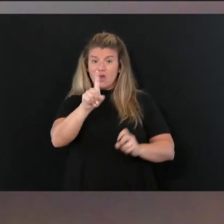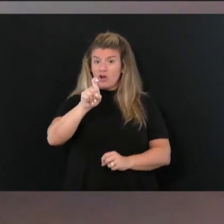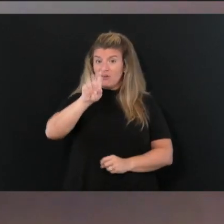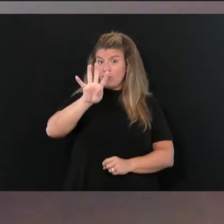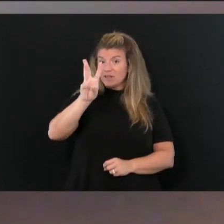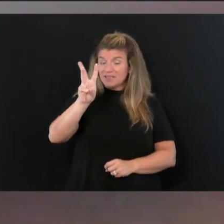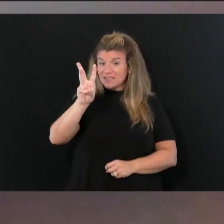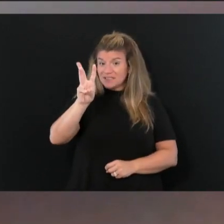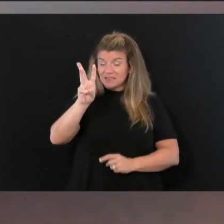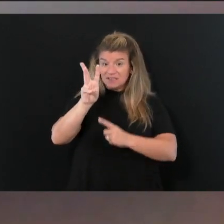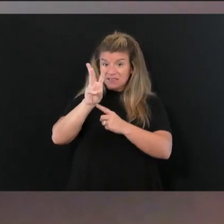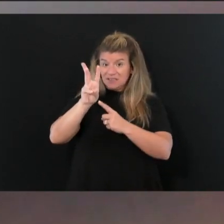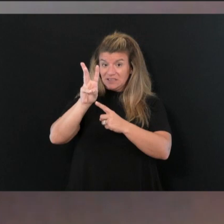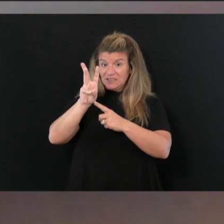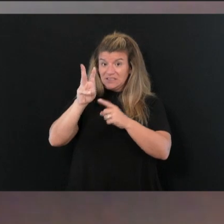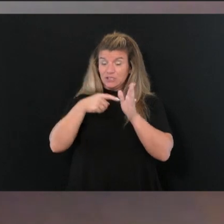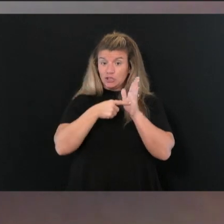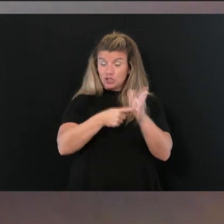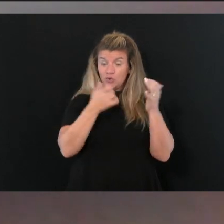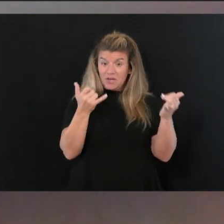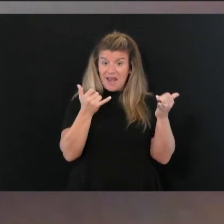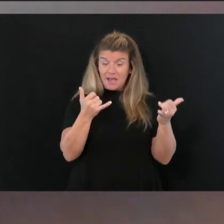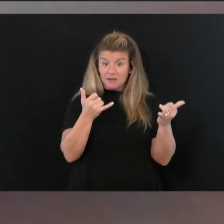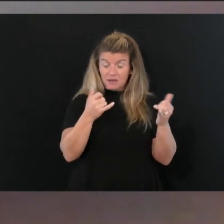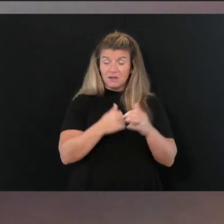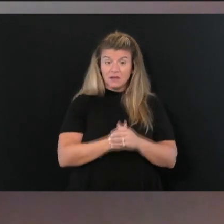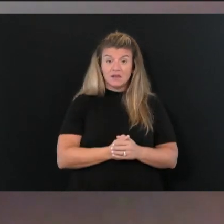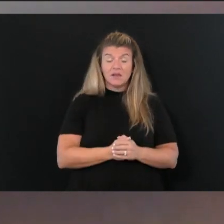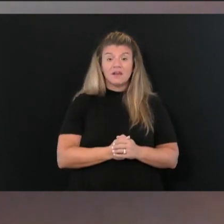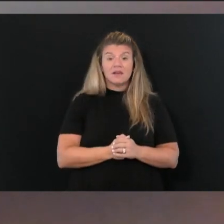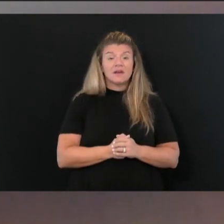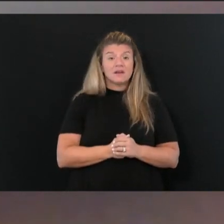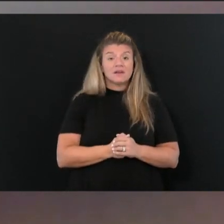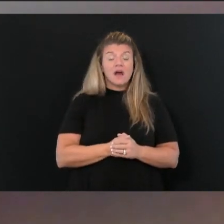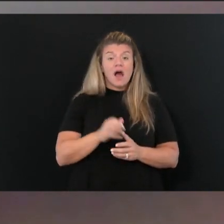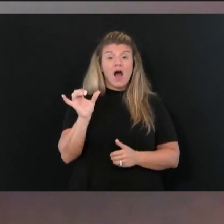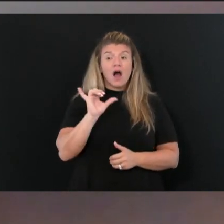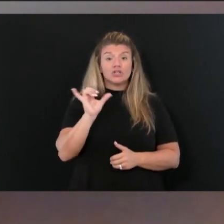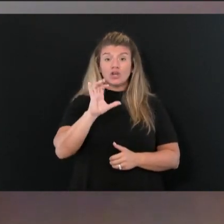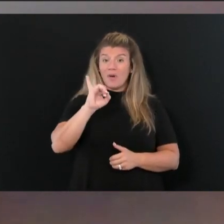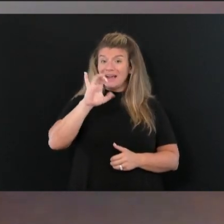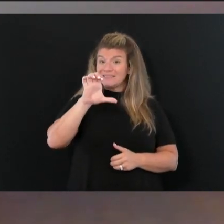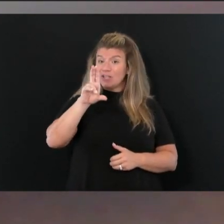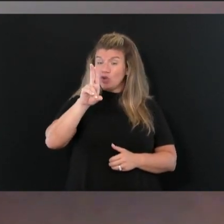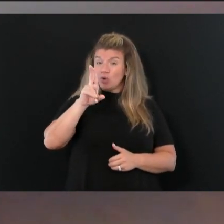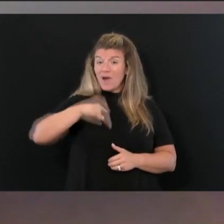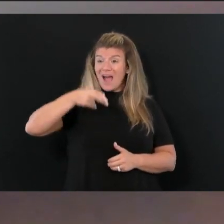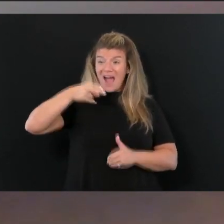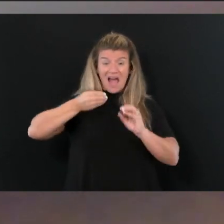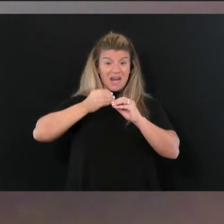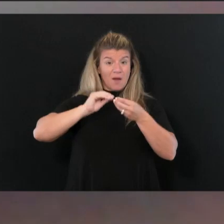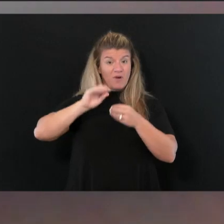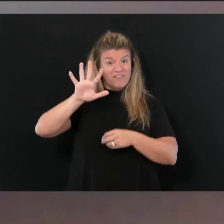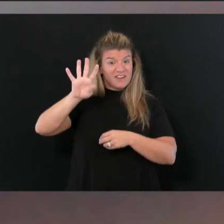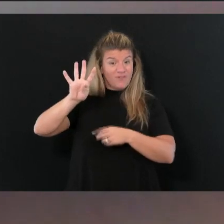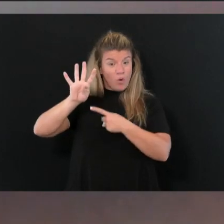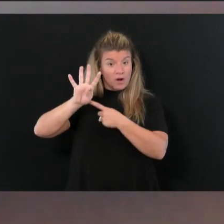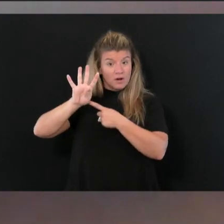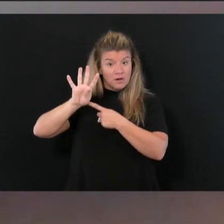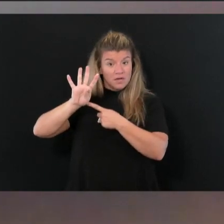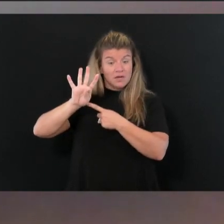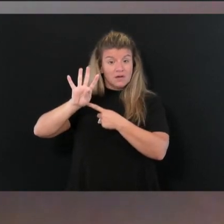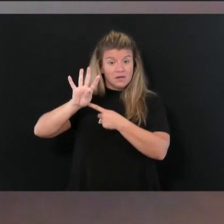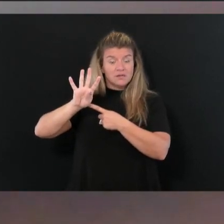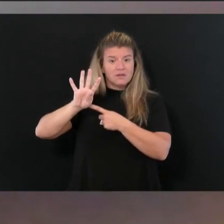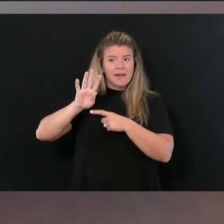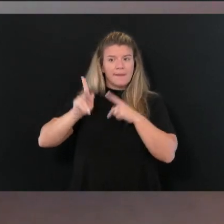146 showing today. Also, a high number of people in the ICU, 54, and